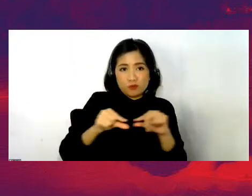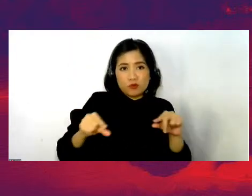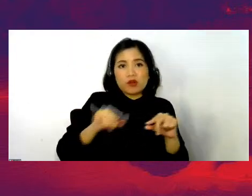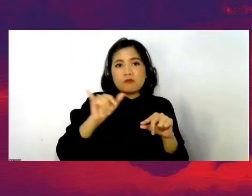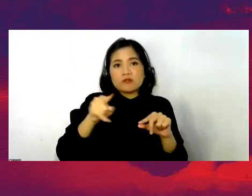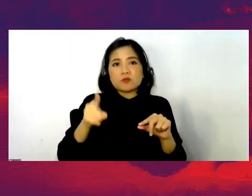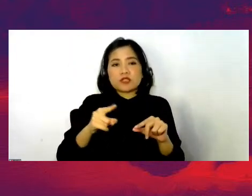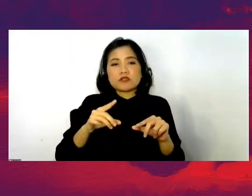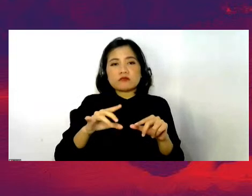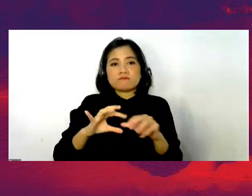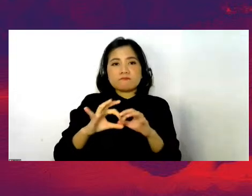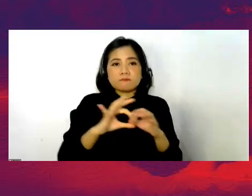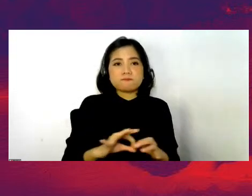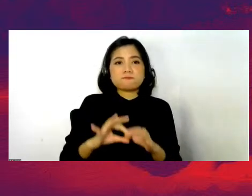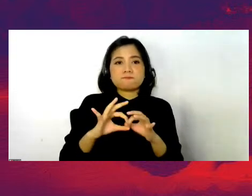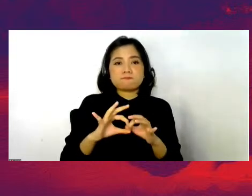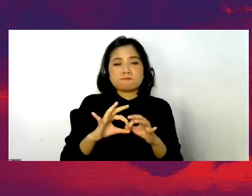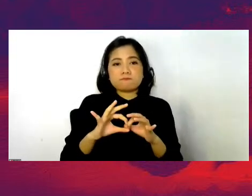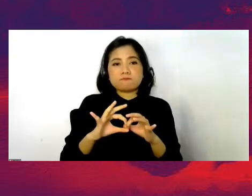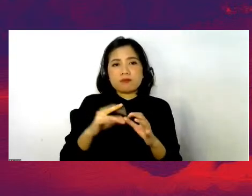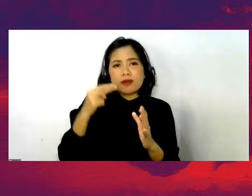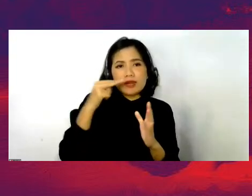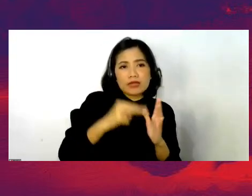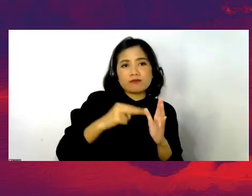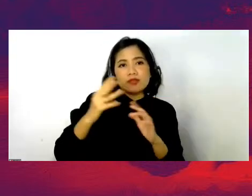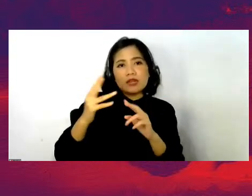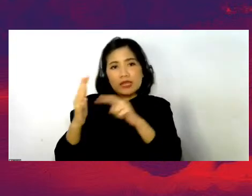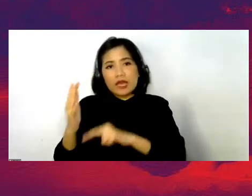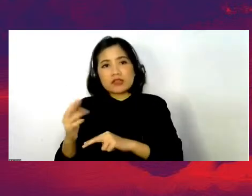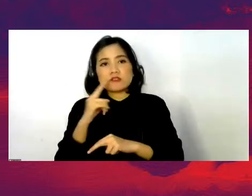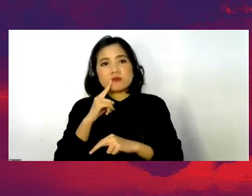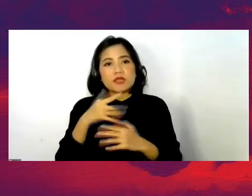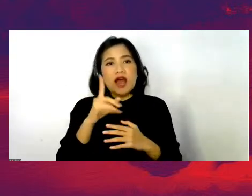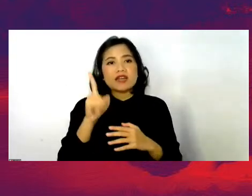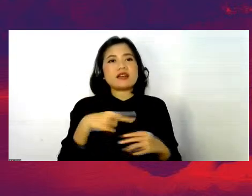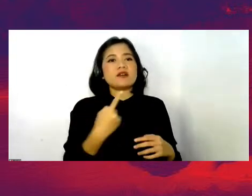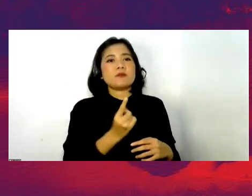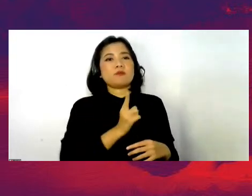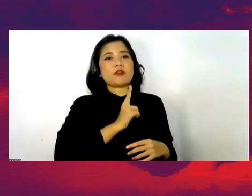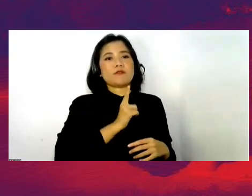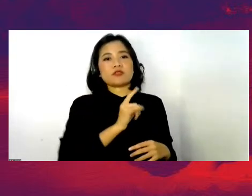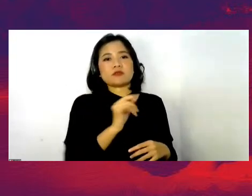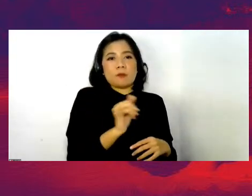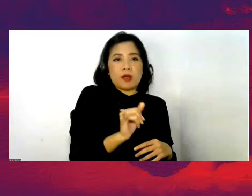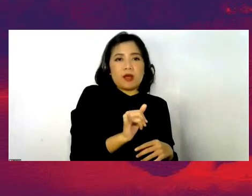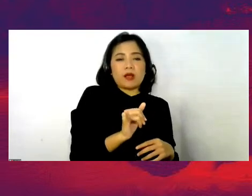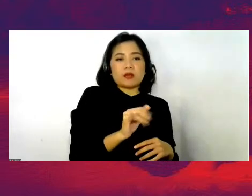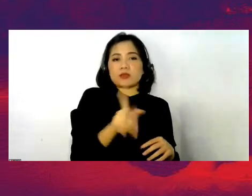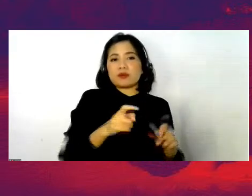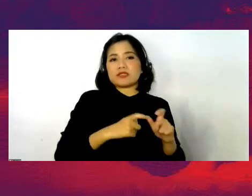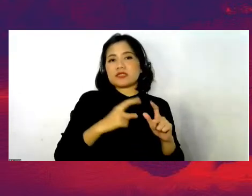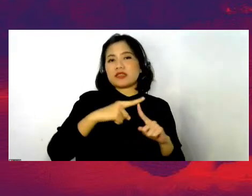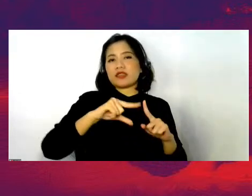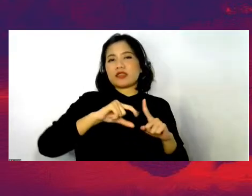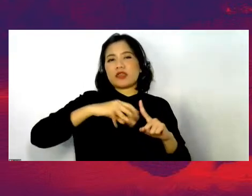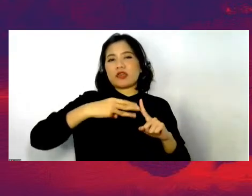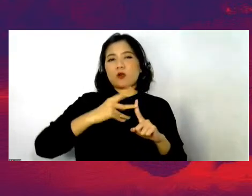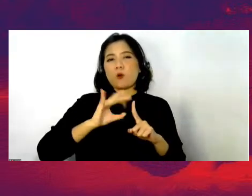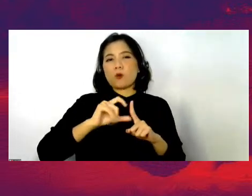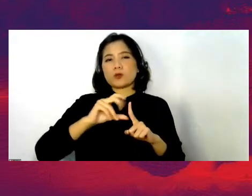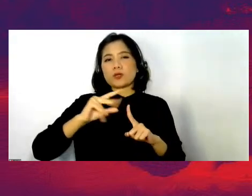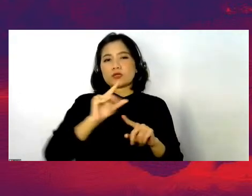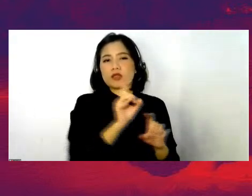Now notice that that measure has income in it, and there's a question whether you want to have the income in the measure that's multidimensional or not.